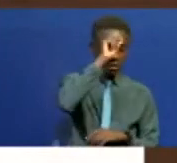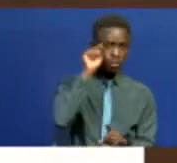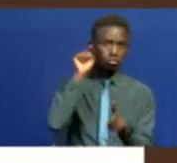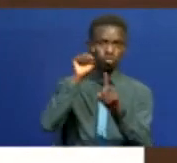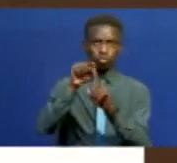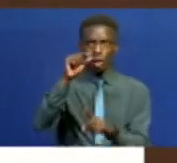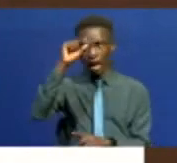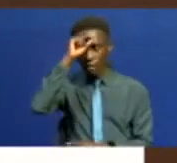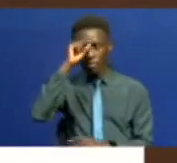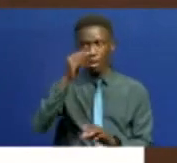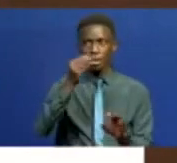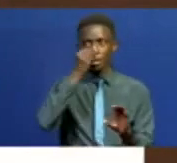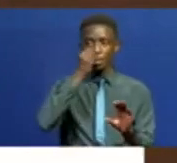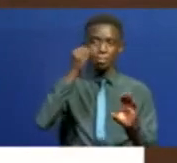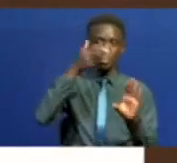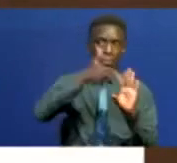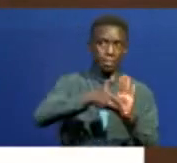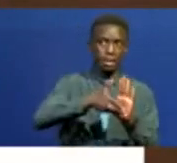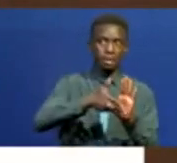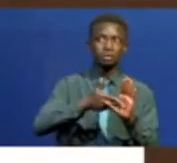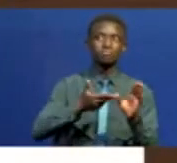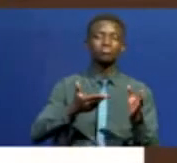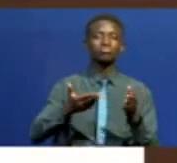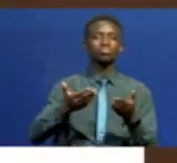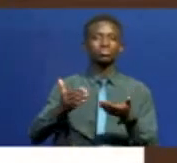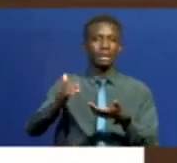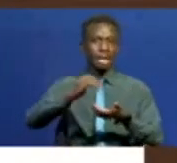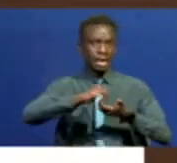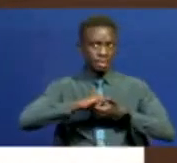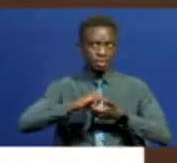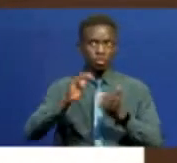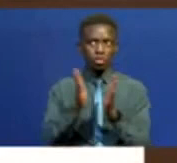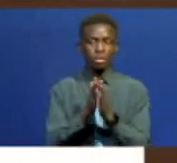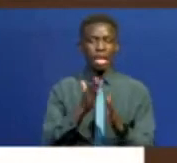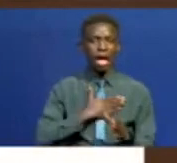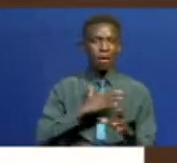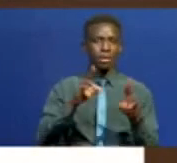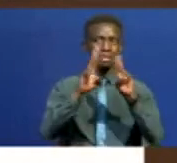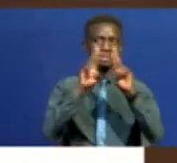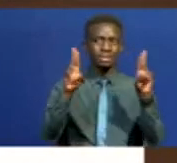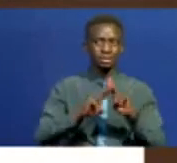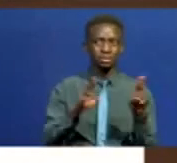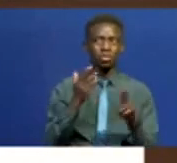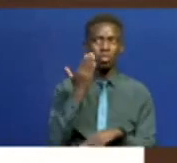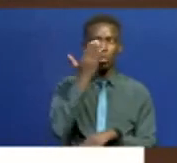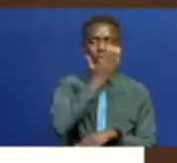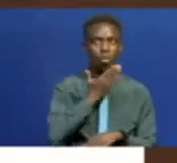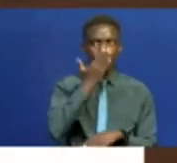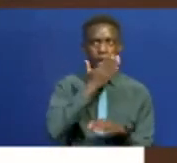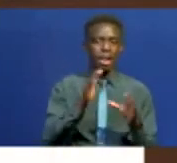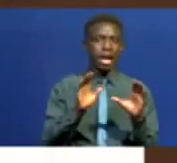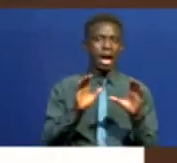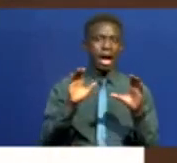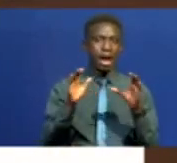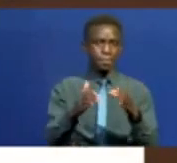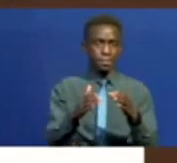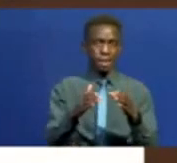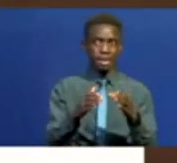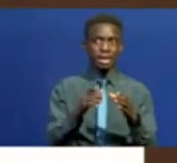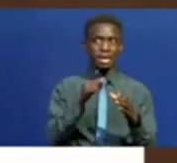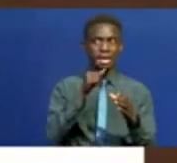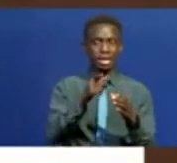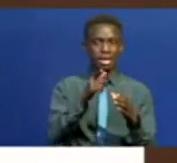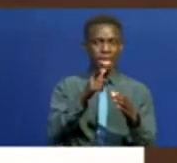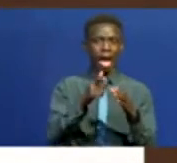petroleum products engagement with our international oil companies is